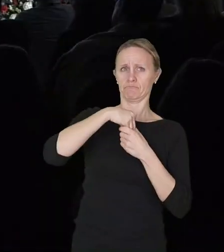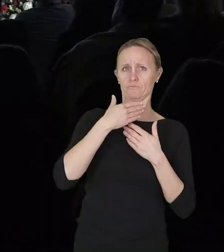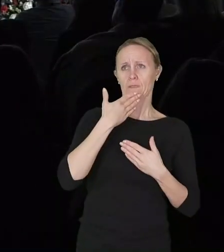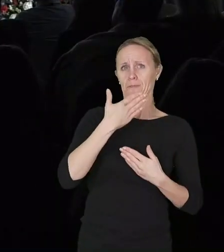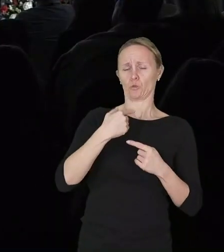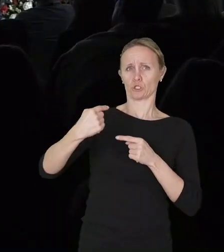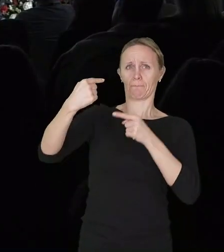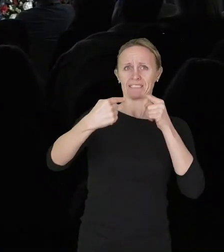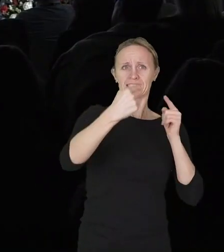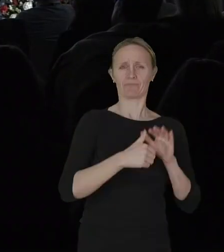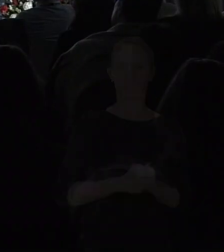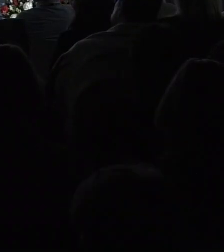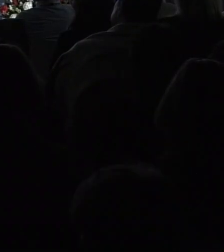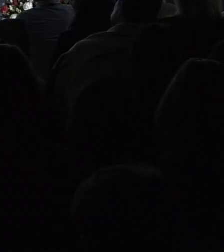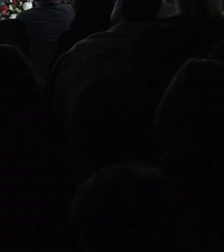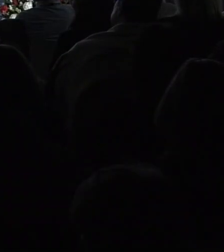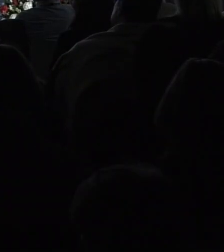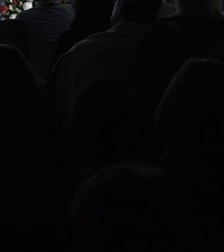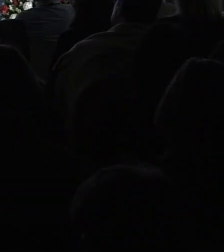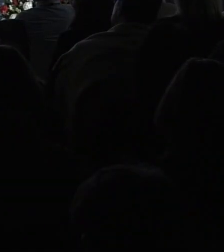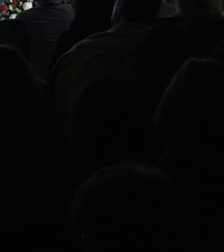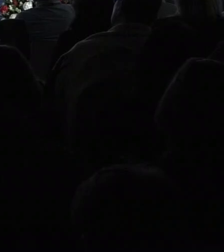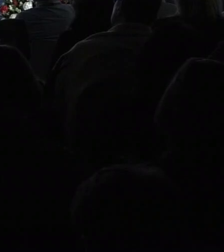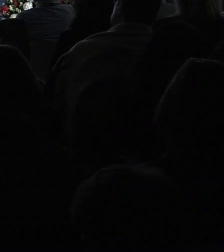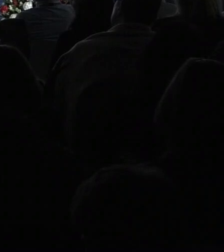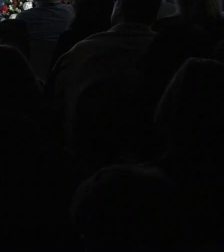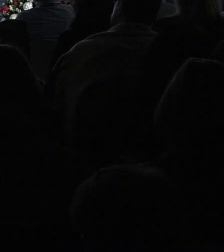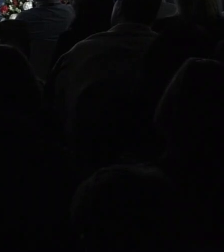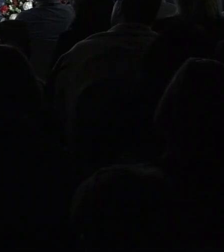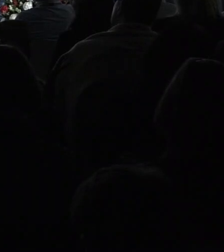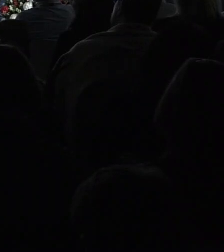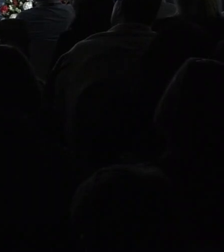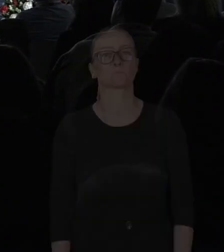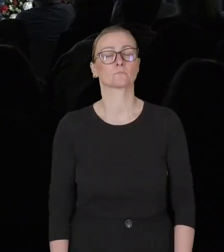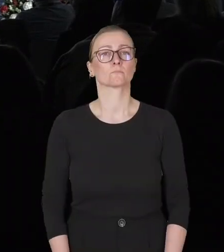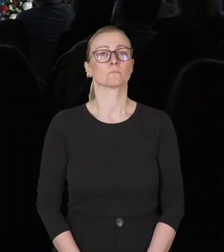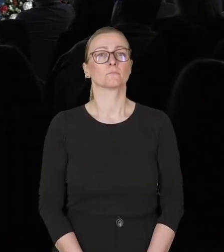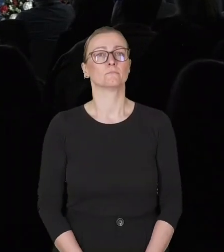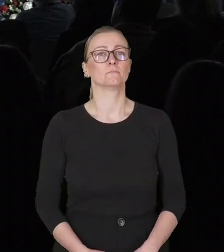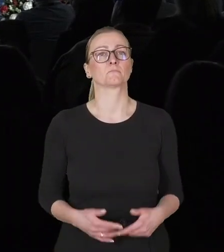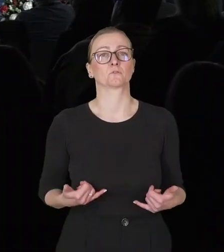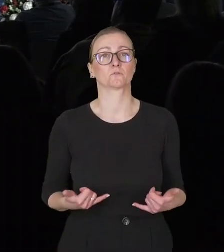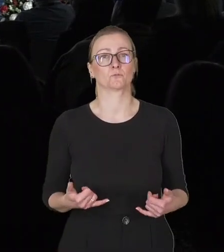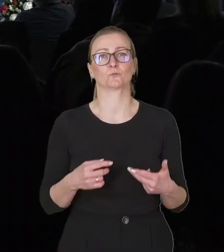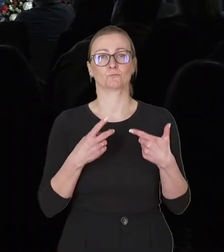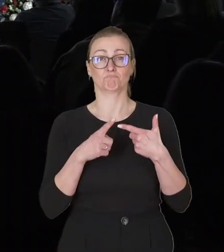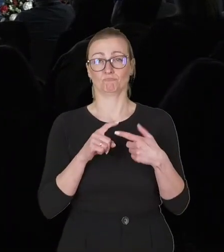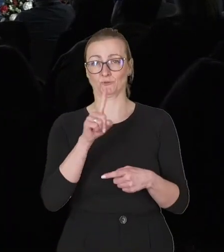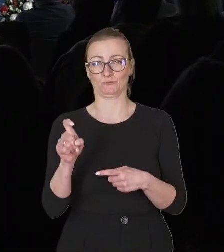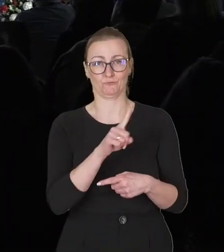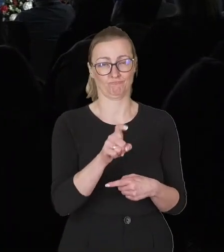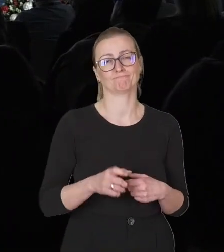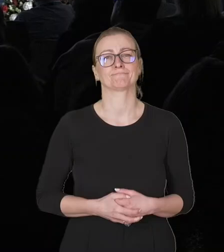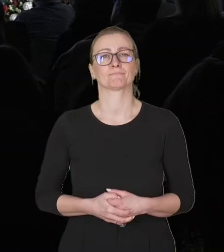naturally brings us to the second round of questions, the major topic of how to set priorities, how to find the right set